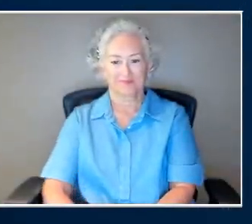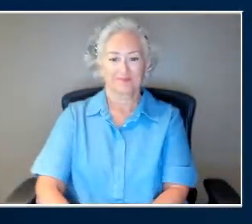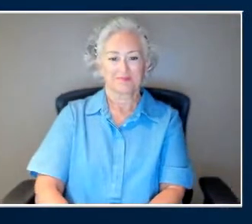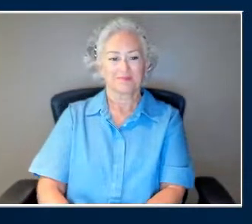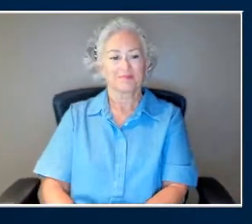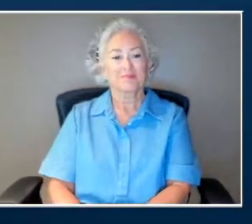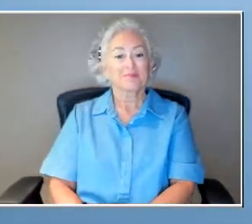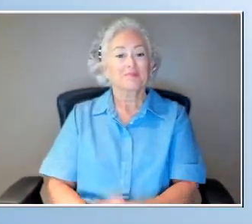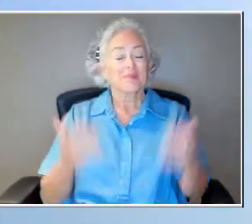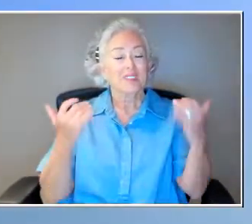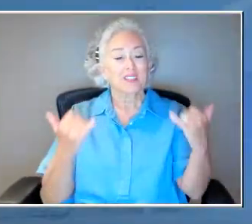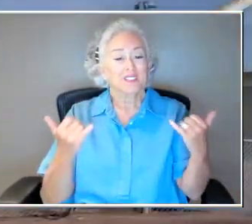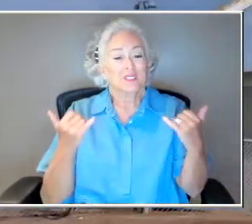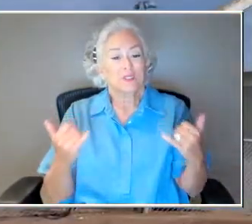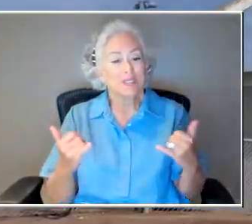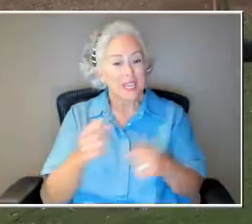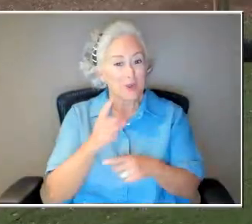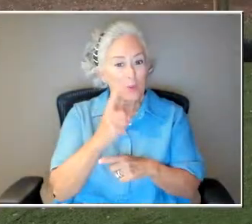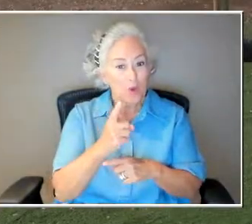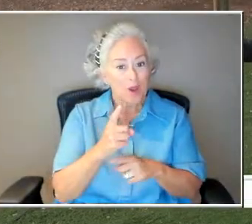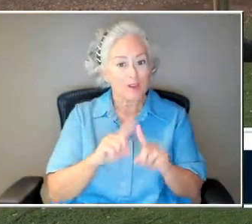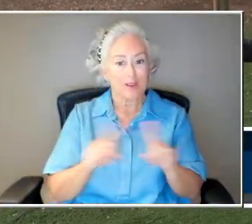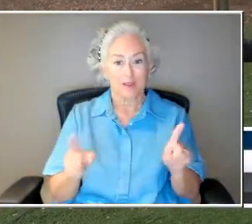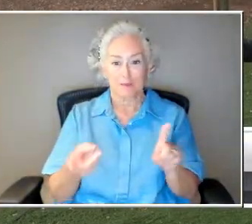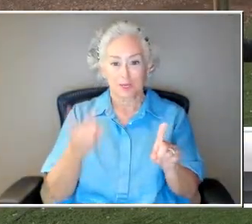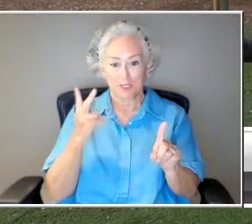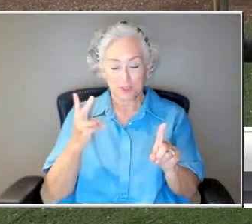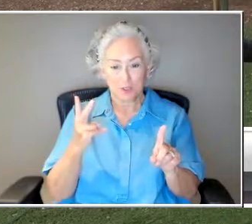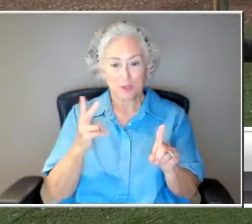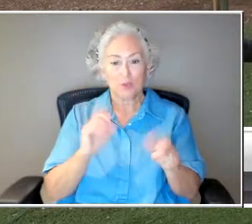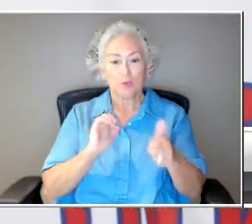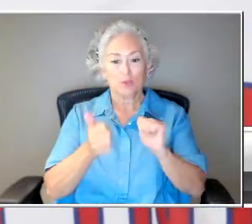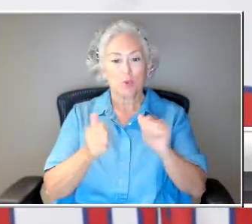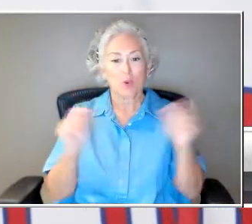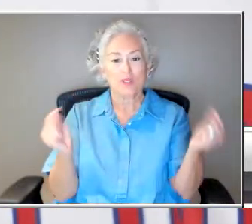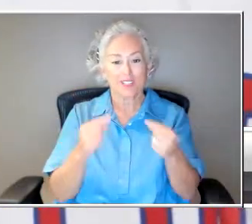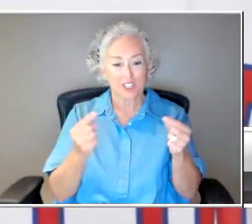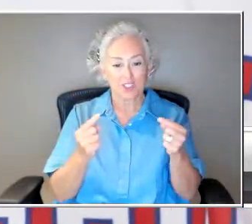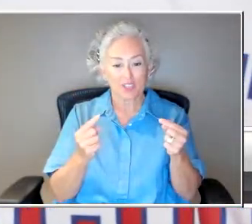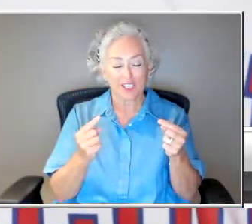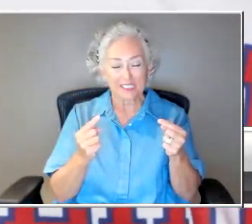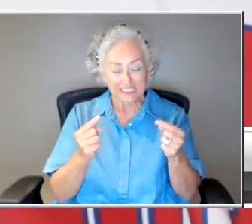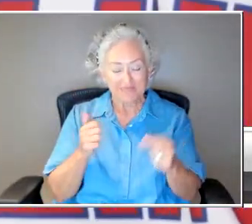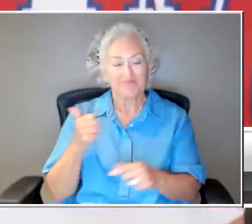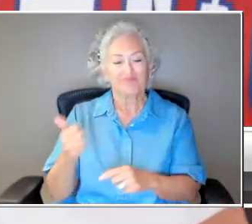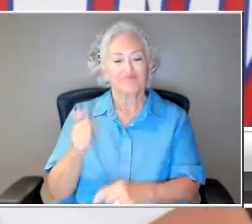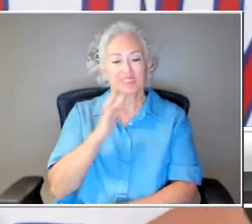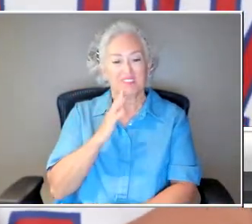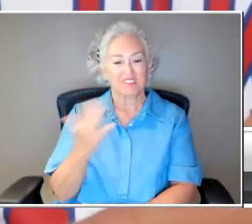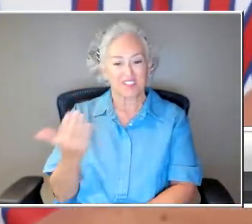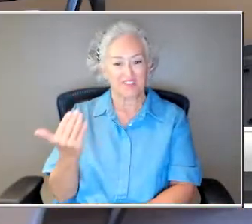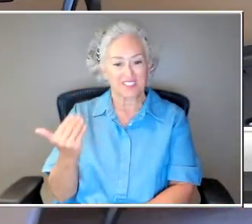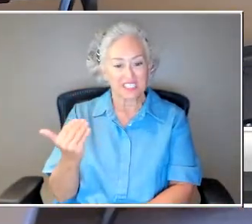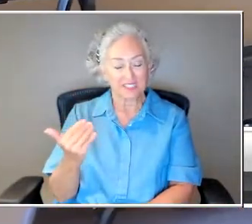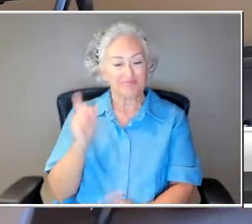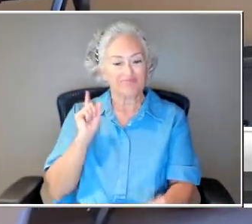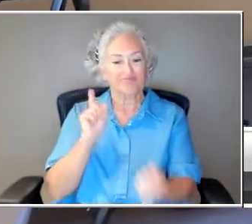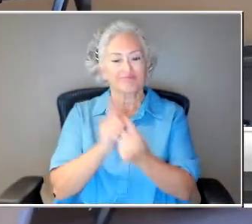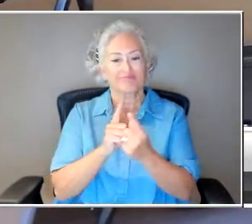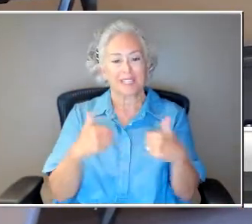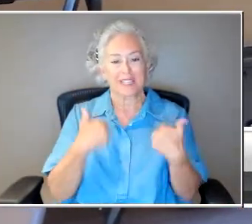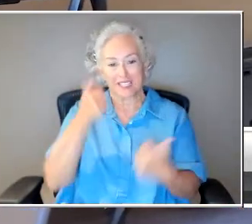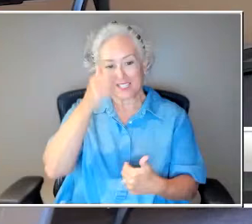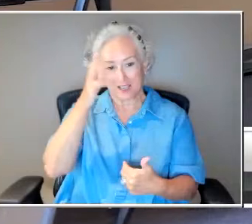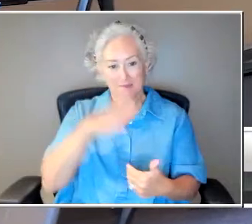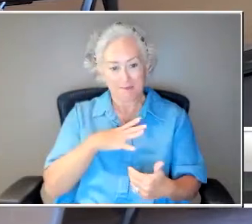Coming up, not one but two sports injuries at just 15 years old. Meet the young man who put in the work and partnered